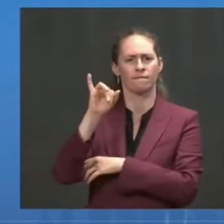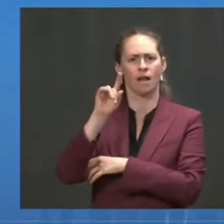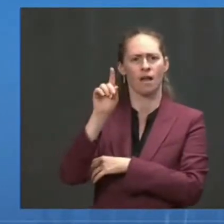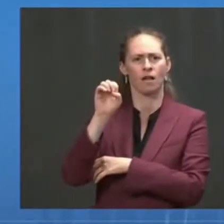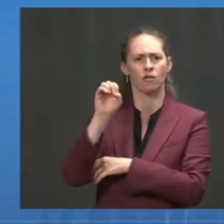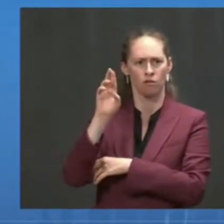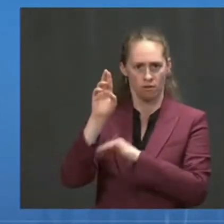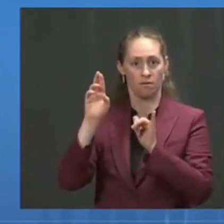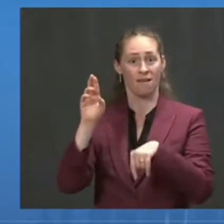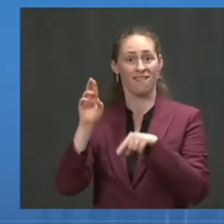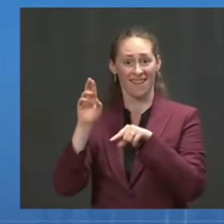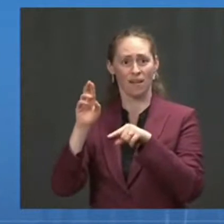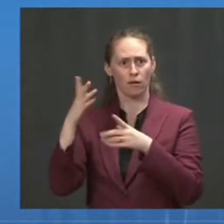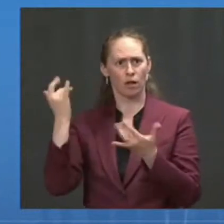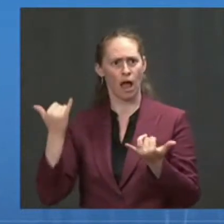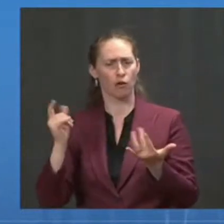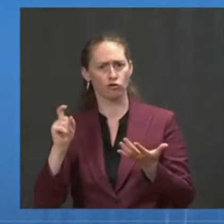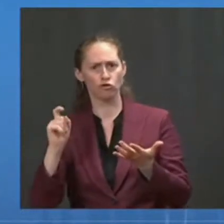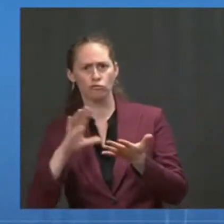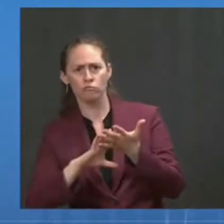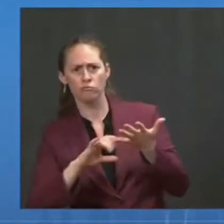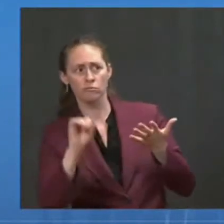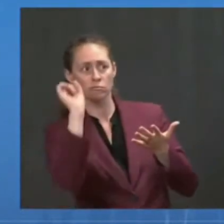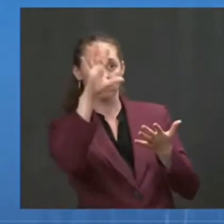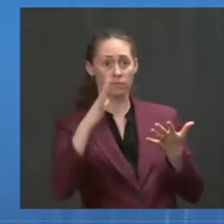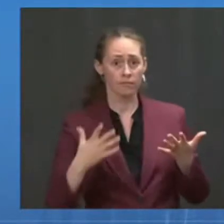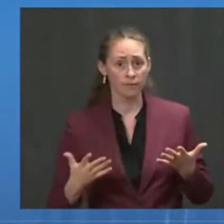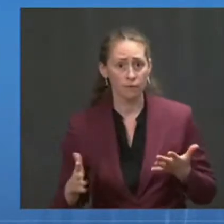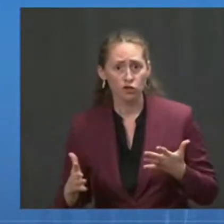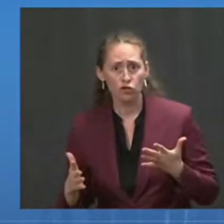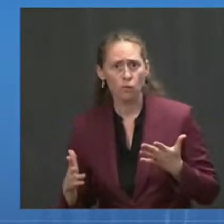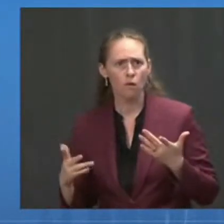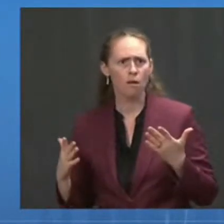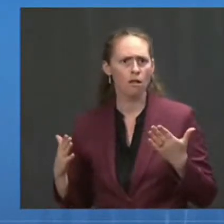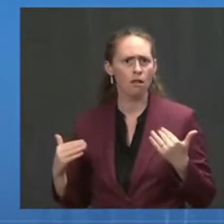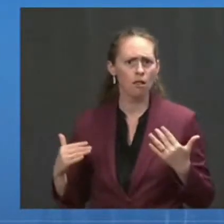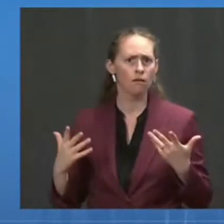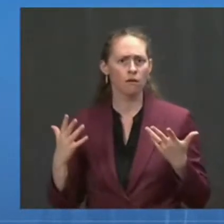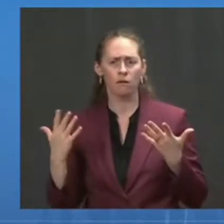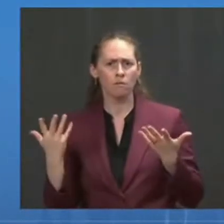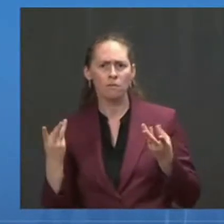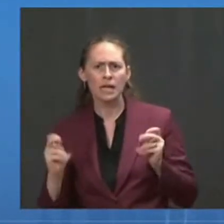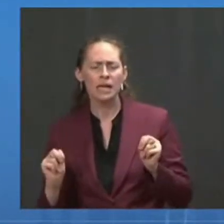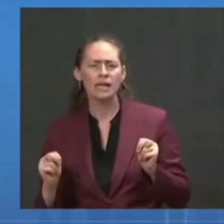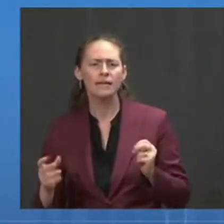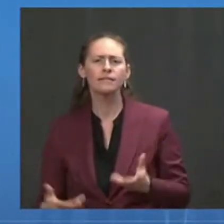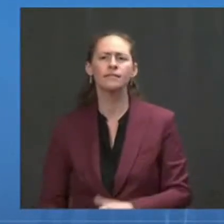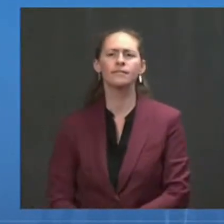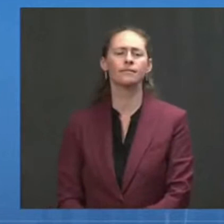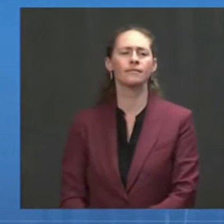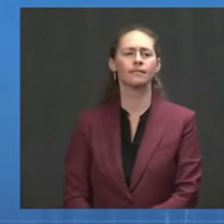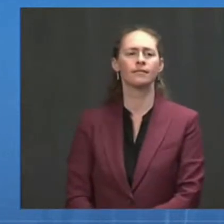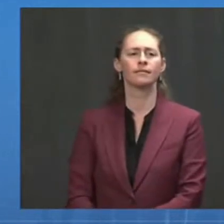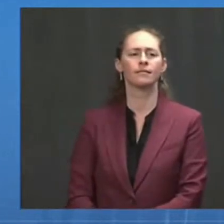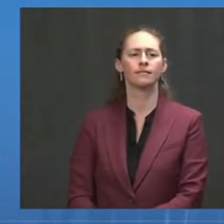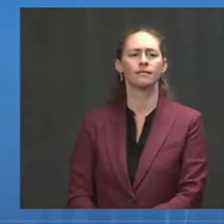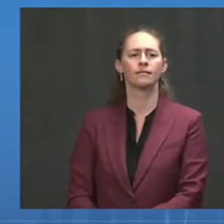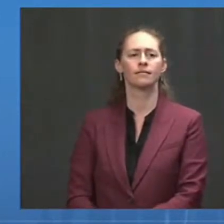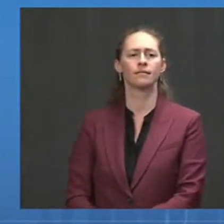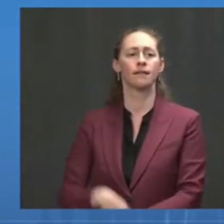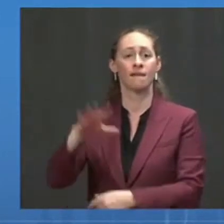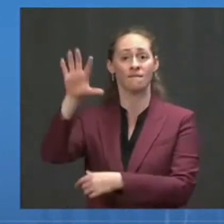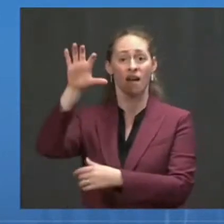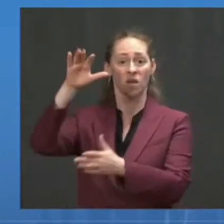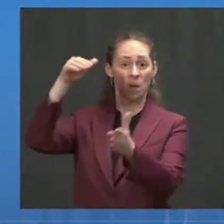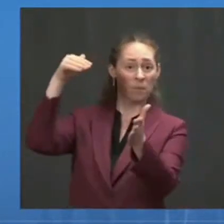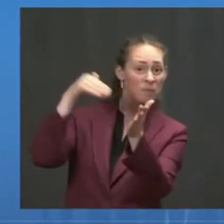that started, and what kind of pace will we see in the coming weeks? Thank you. Thanks, Josh. The 500 million Pfizer doses that